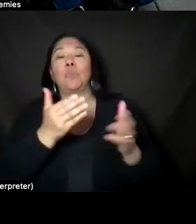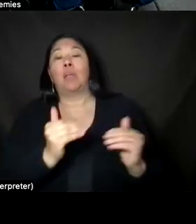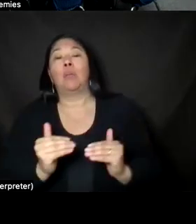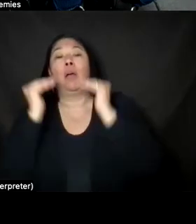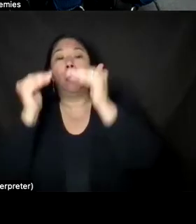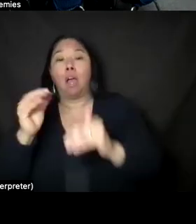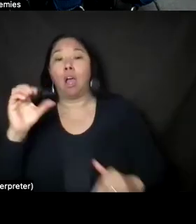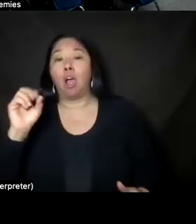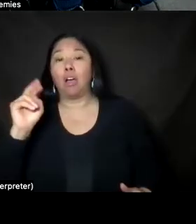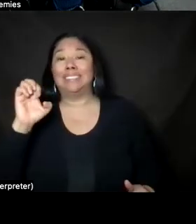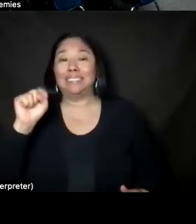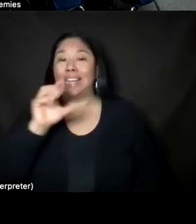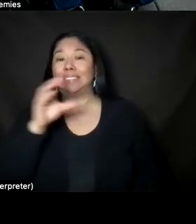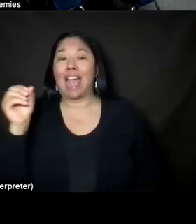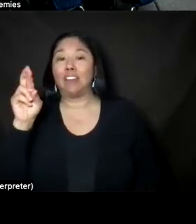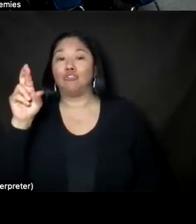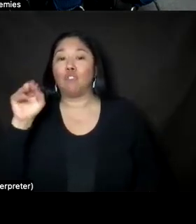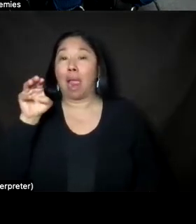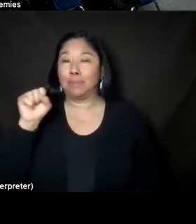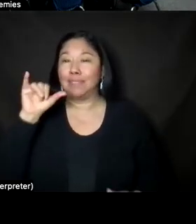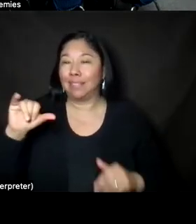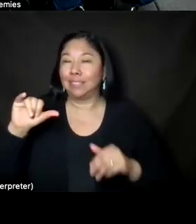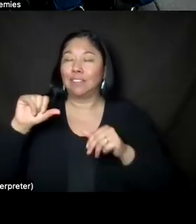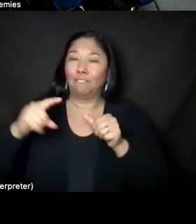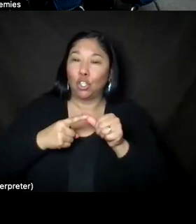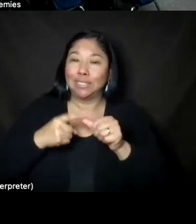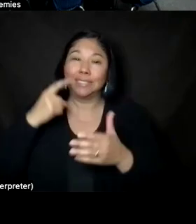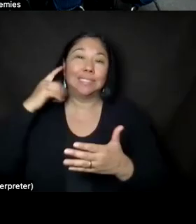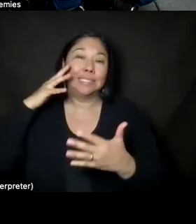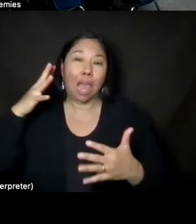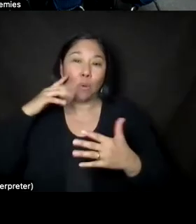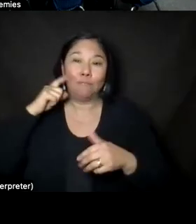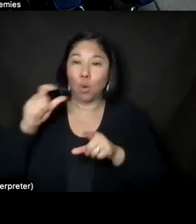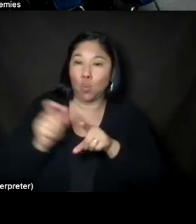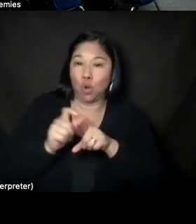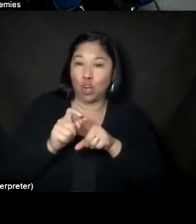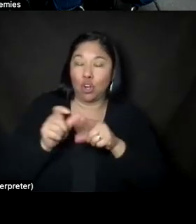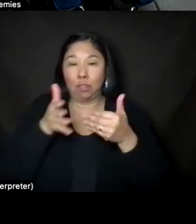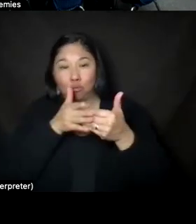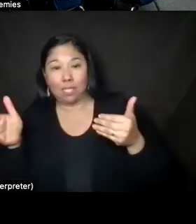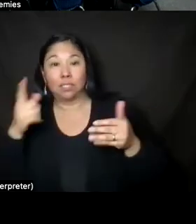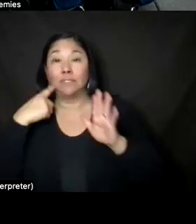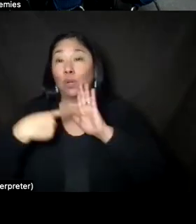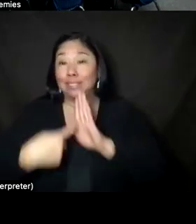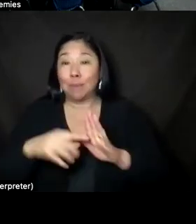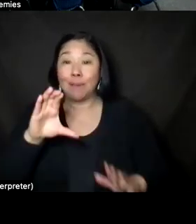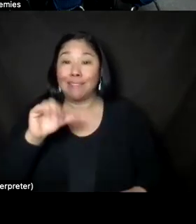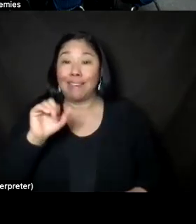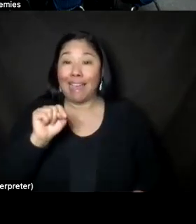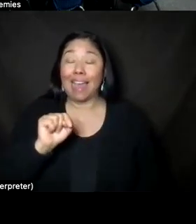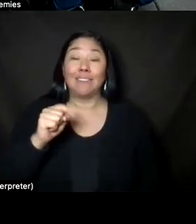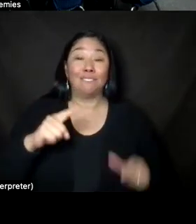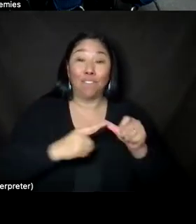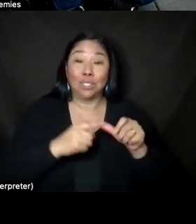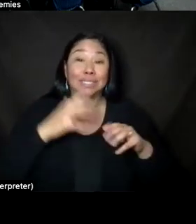rhymes, that just means like it's the first sound in the word and then the rest of the word. So for cat, it would be